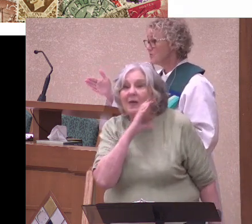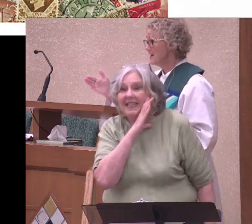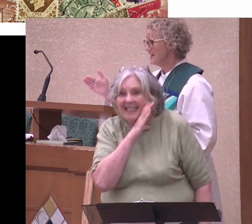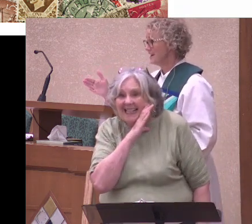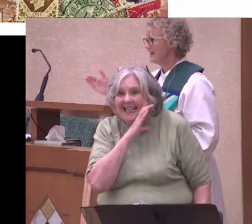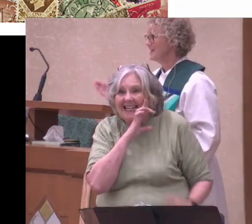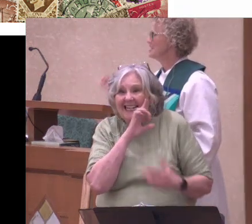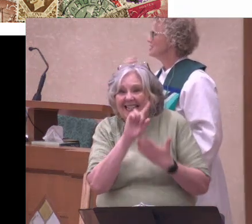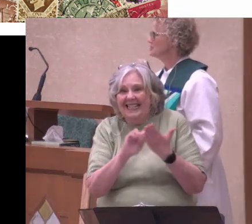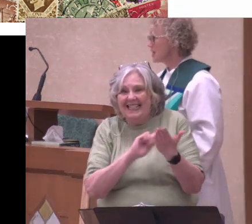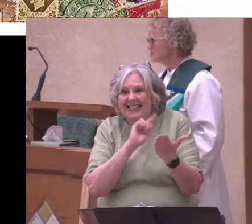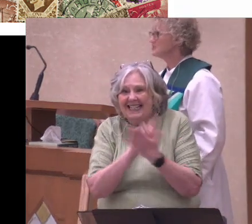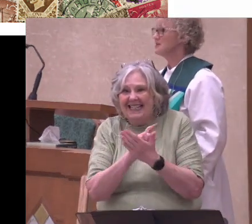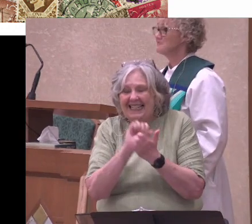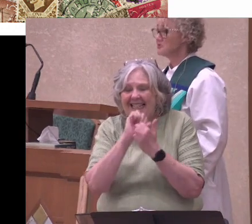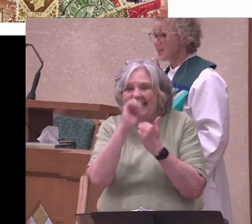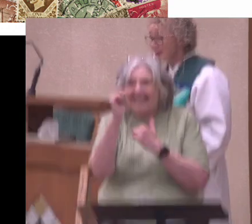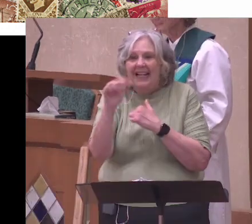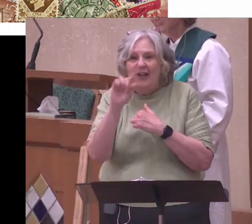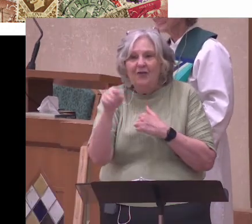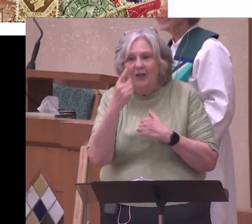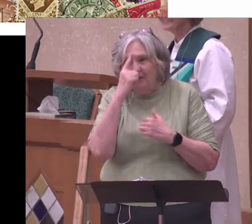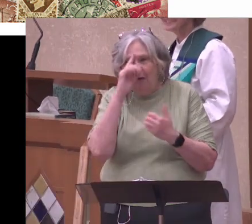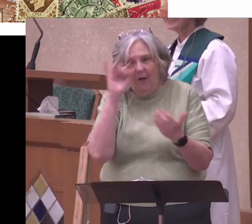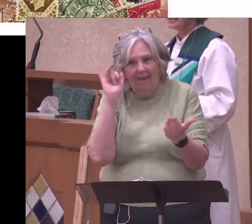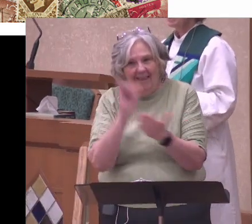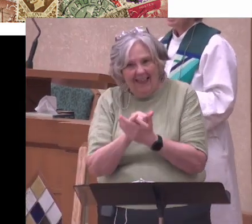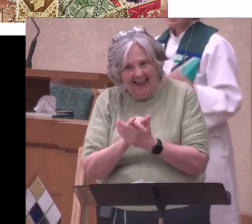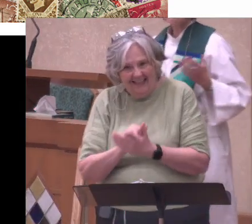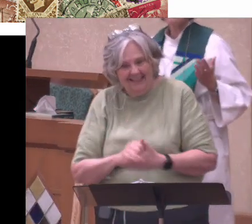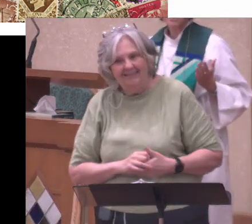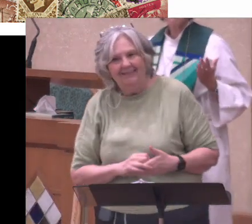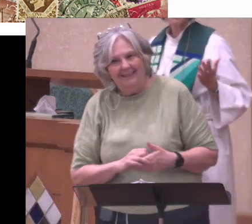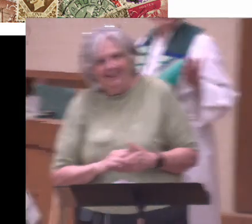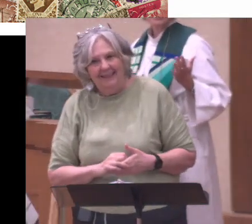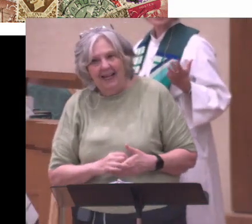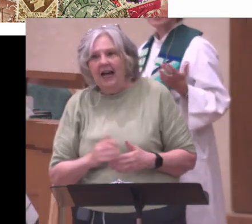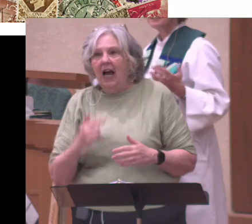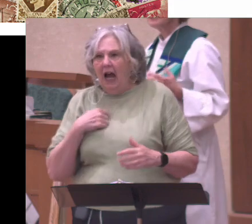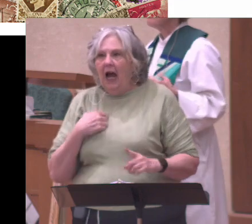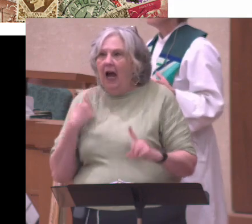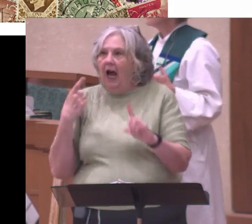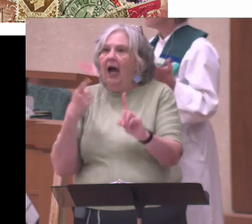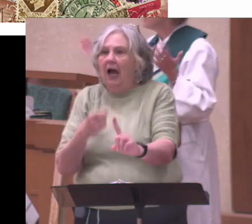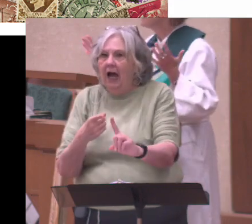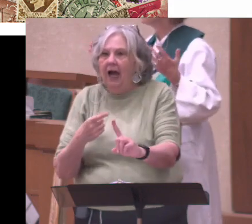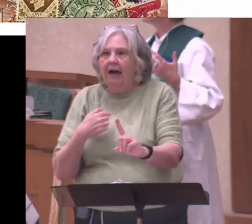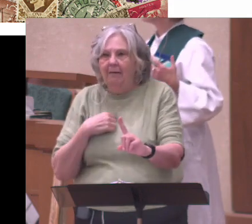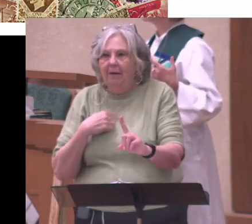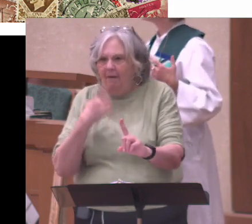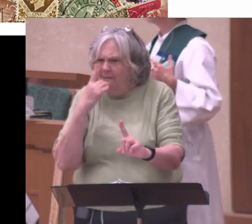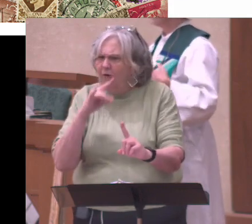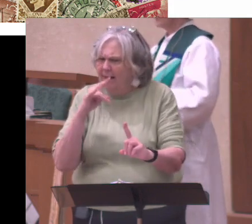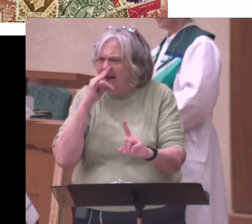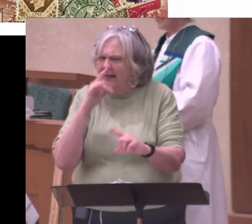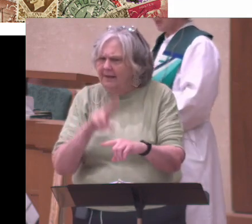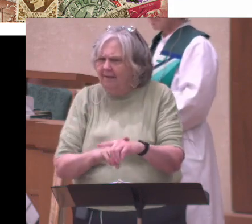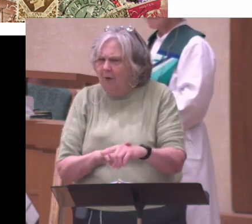hour away, just for that. I was on a mission. For the kids, of